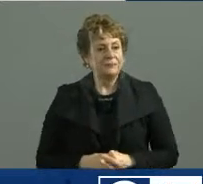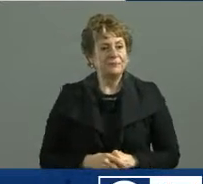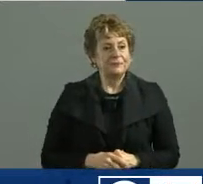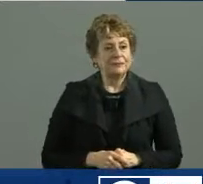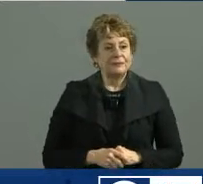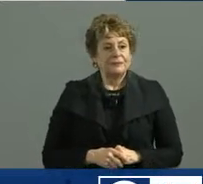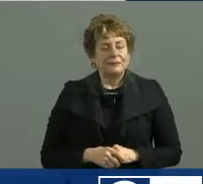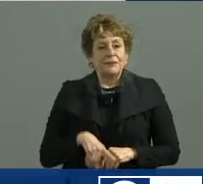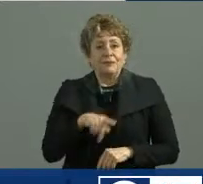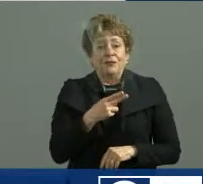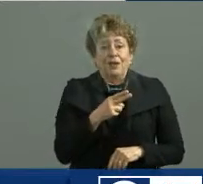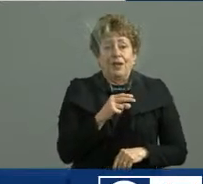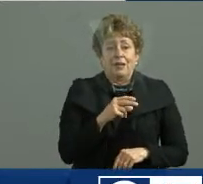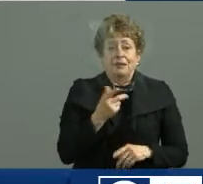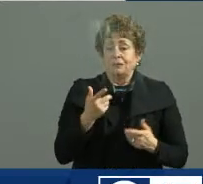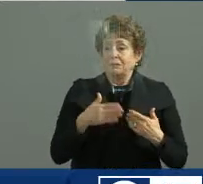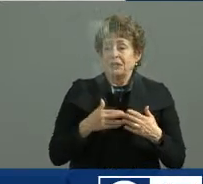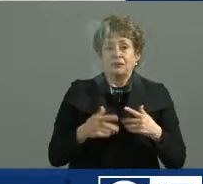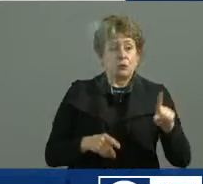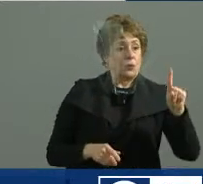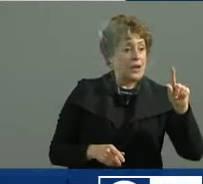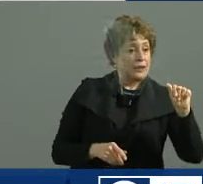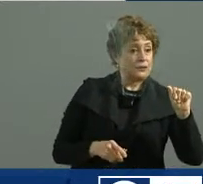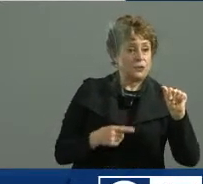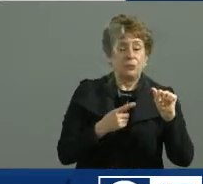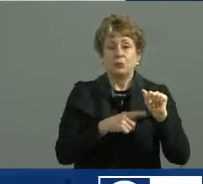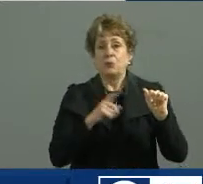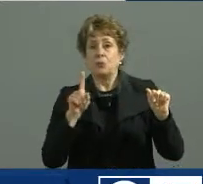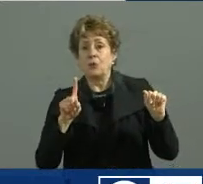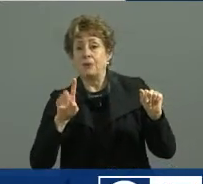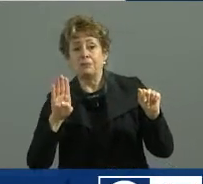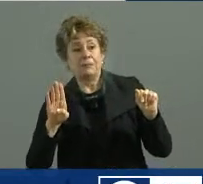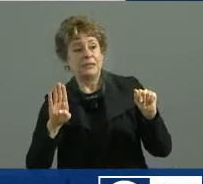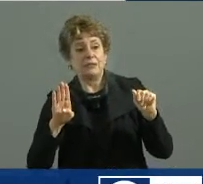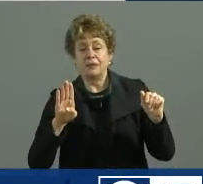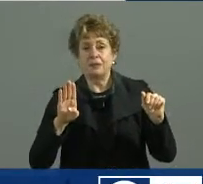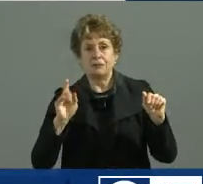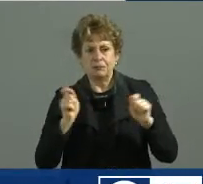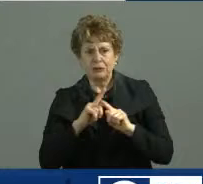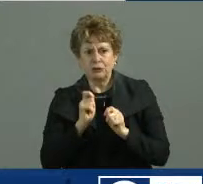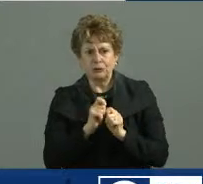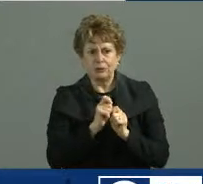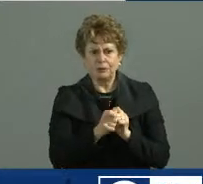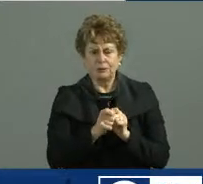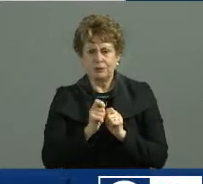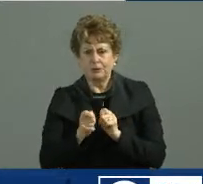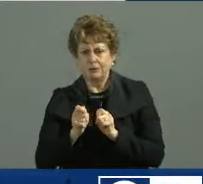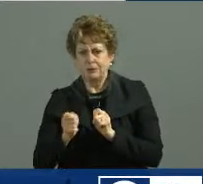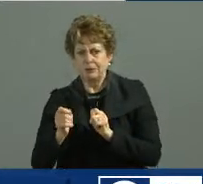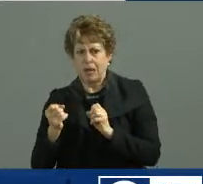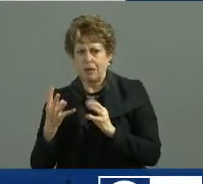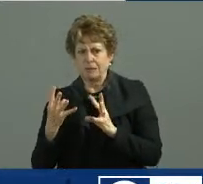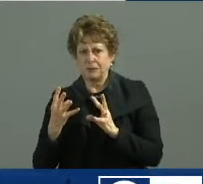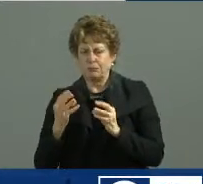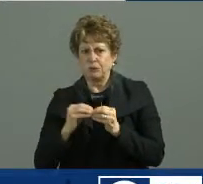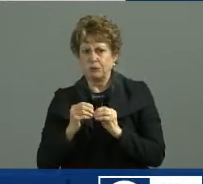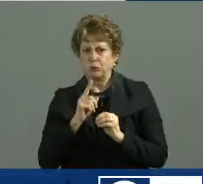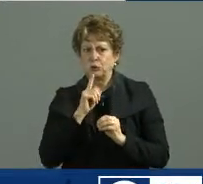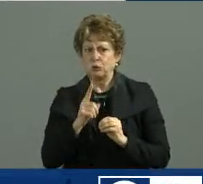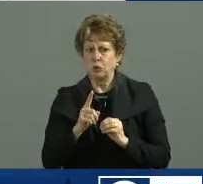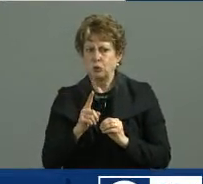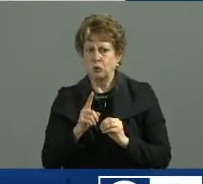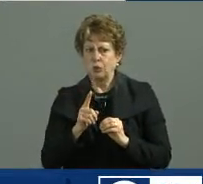the CDC retail pharmacy, we have to allocate and provide a number of doses off the top